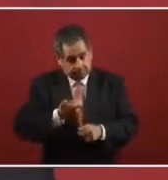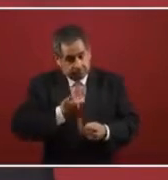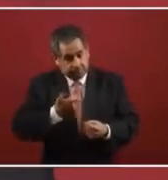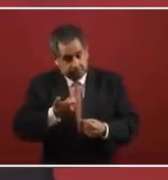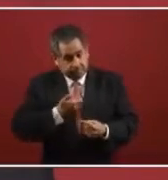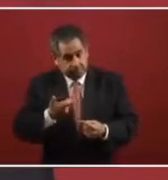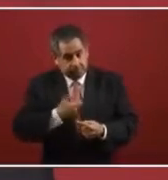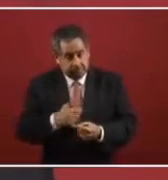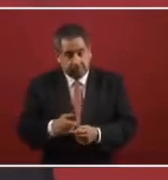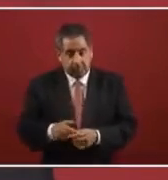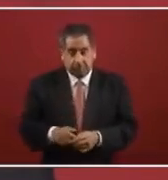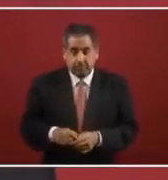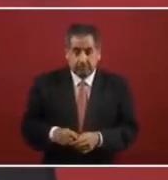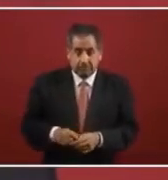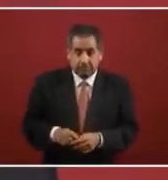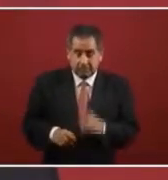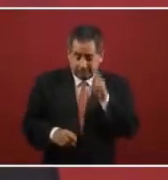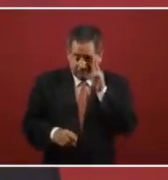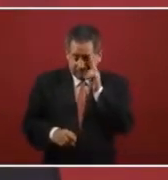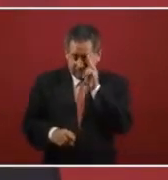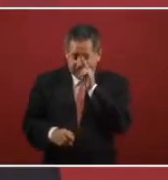week.